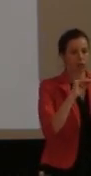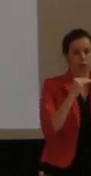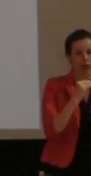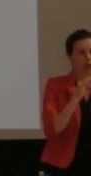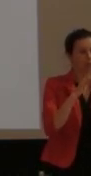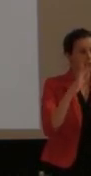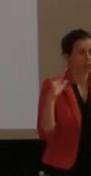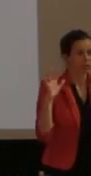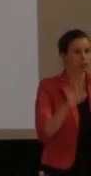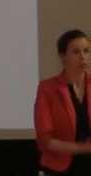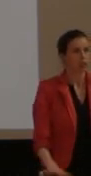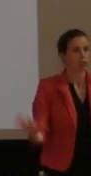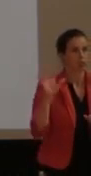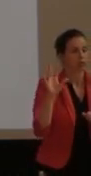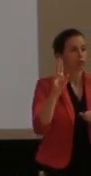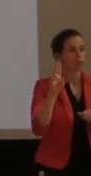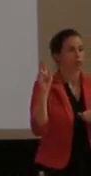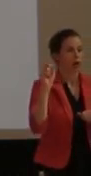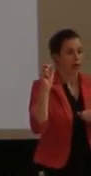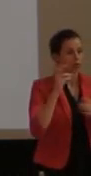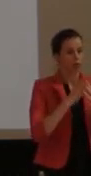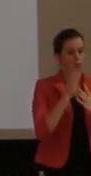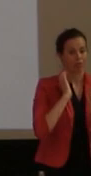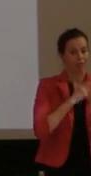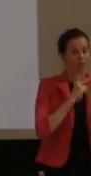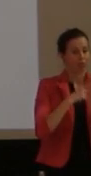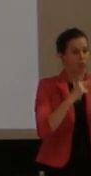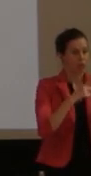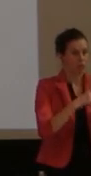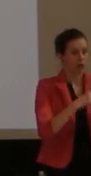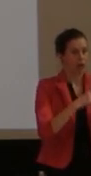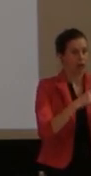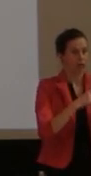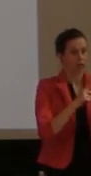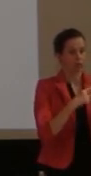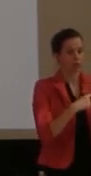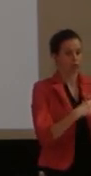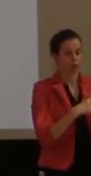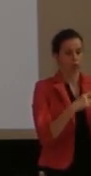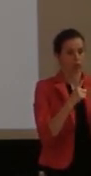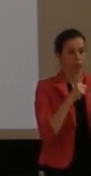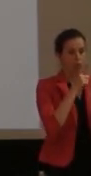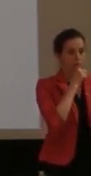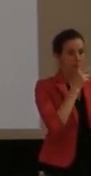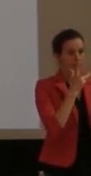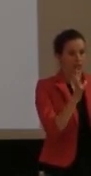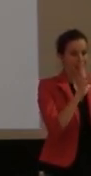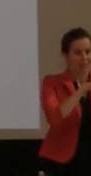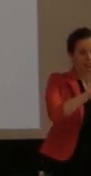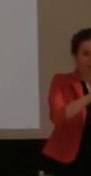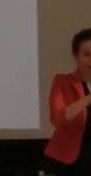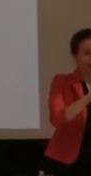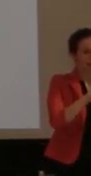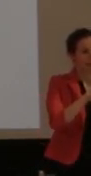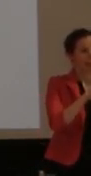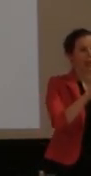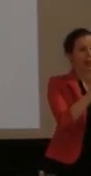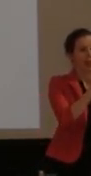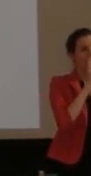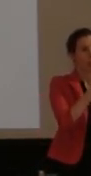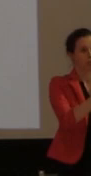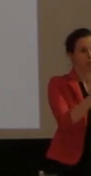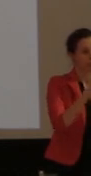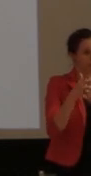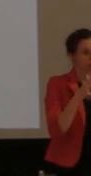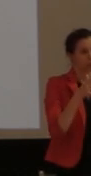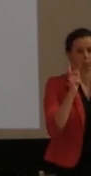the U.S. who the All of Us program has engaged to help enroll and retain participants.